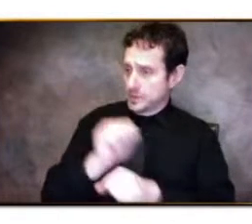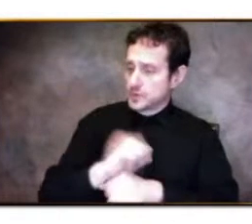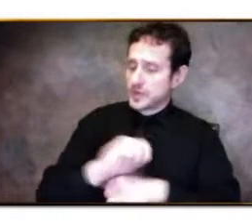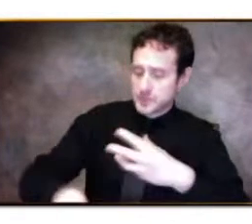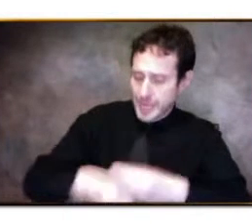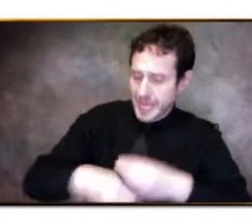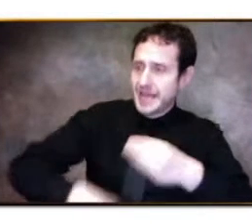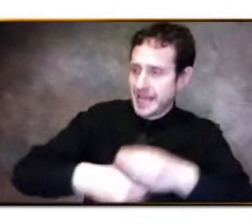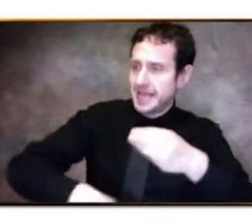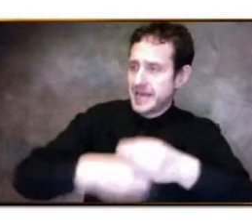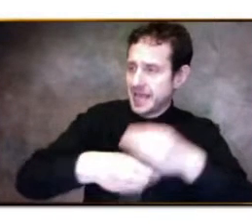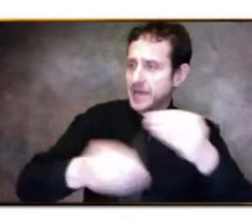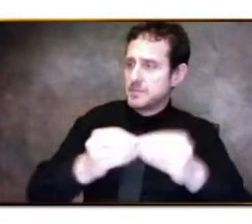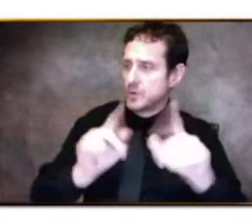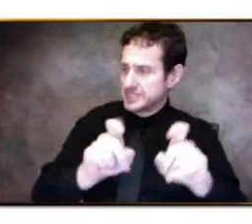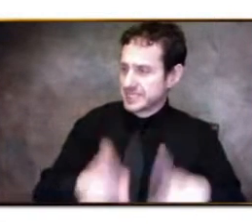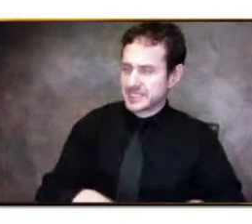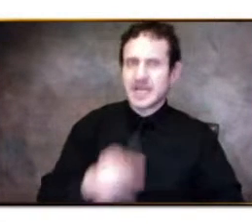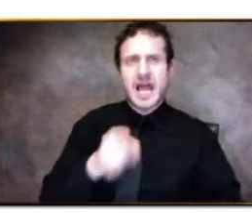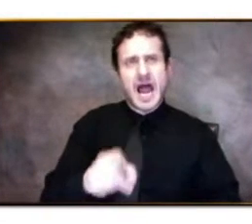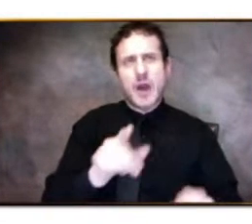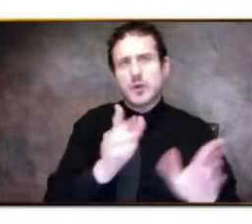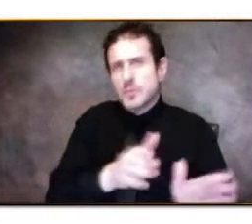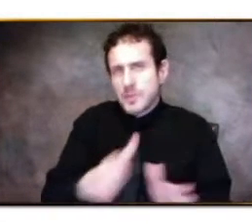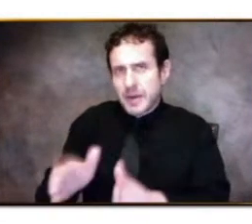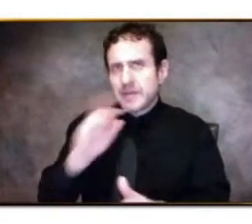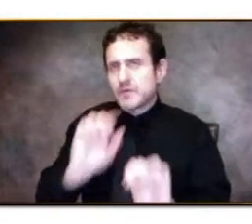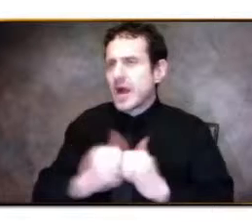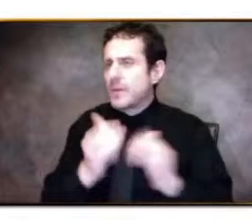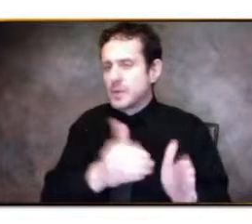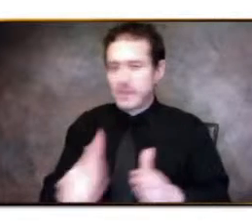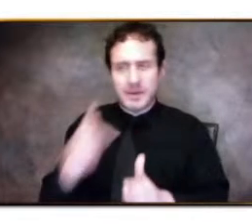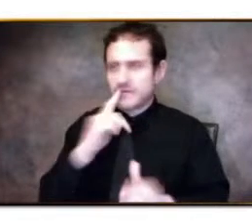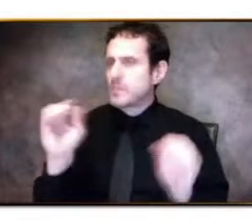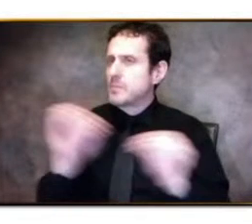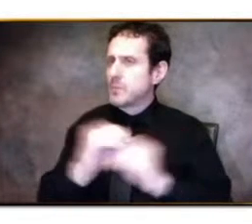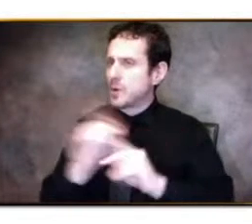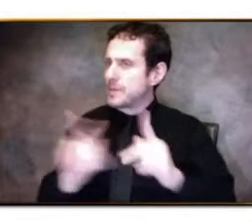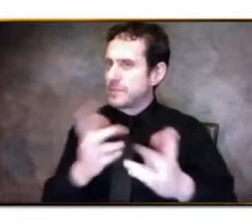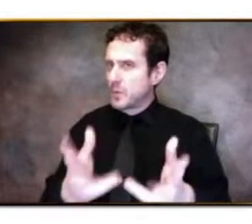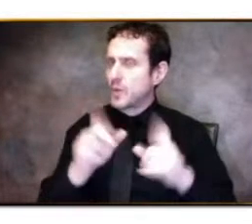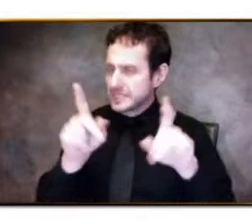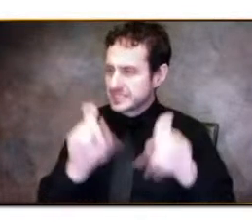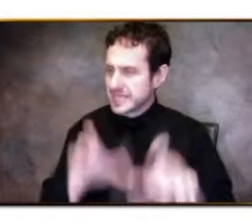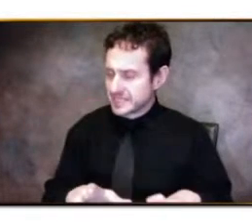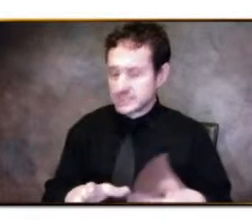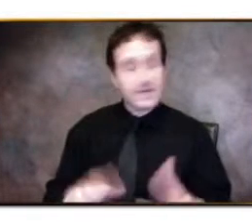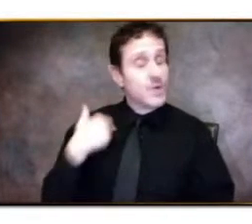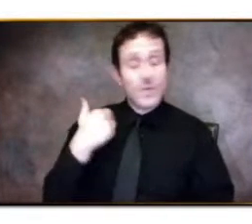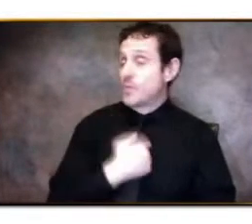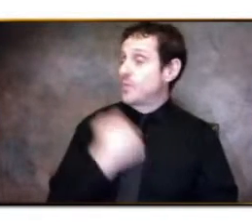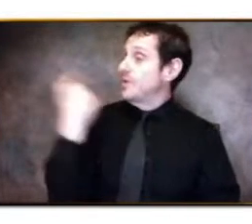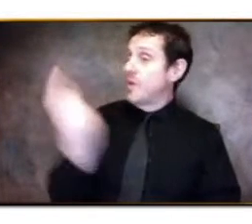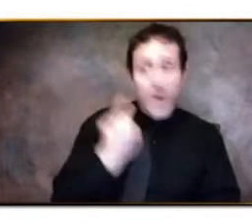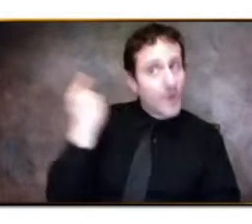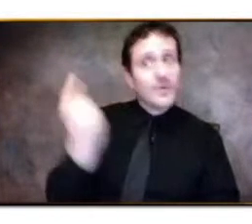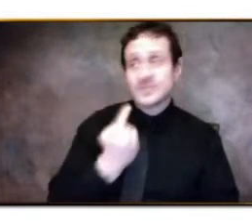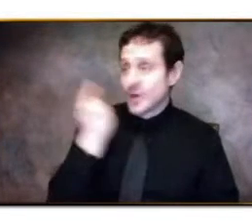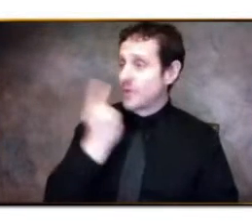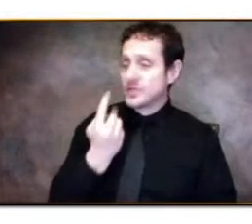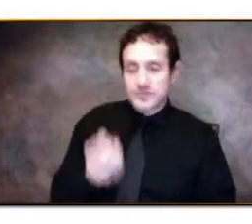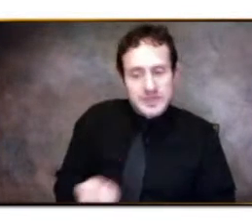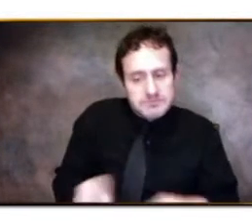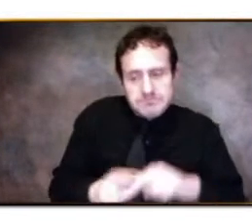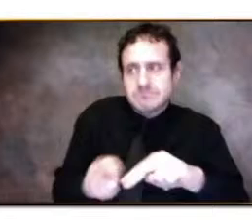say, how are you preparing for a surge of demand? I just want to be clear. If I